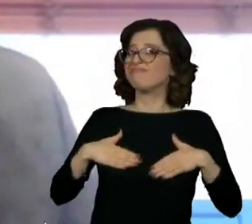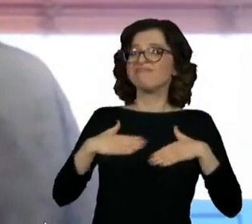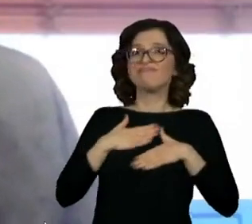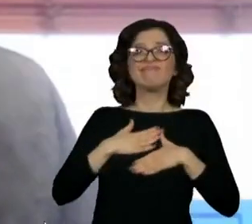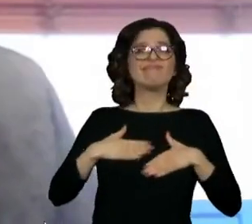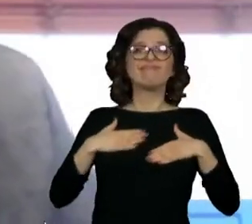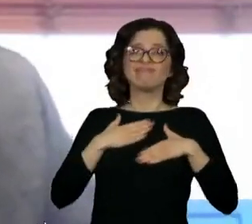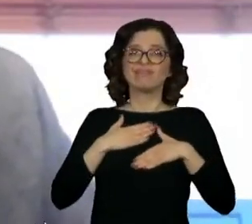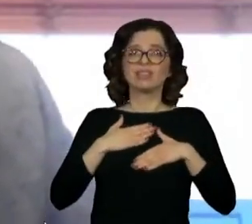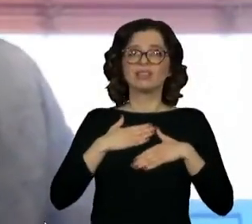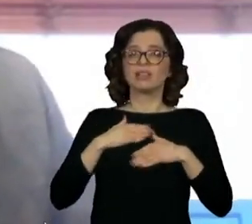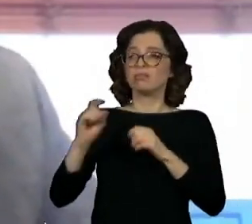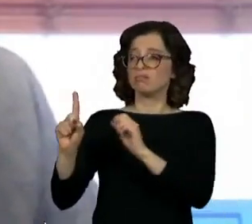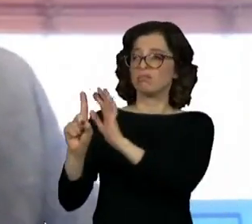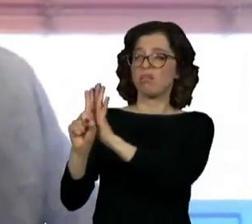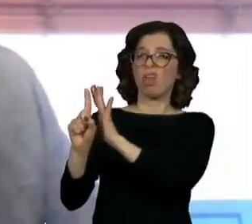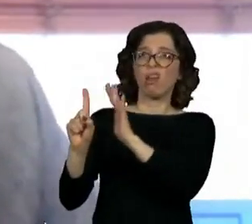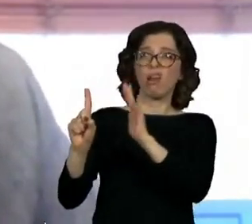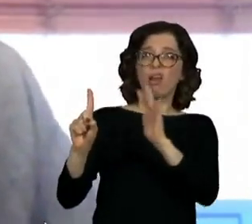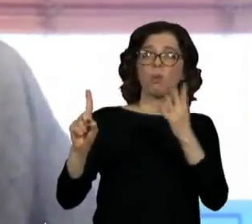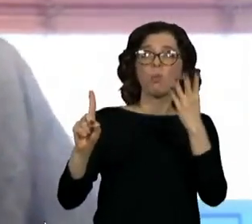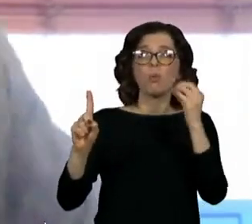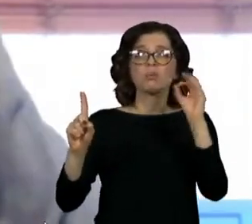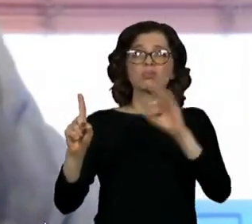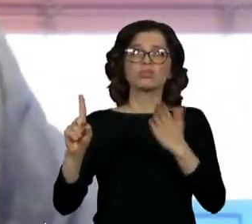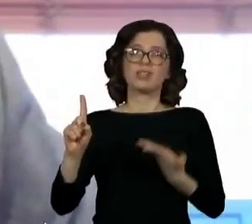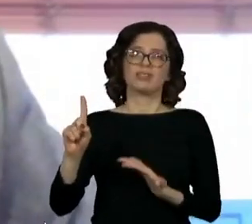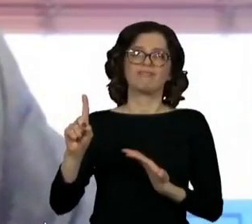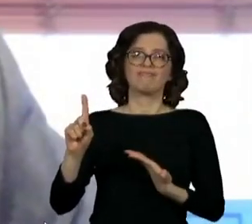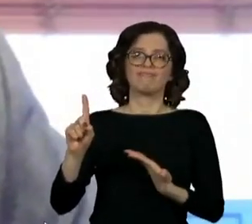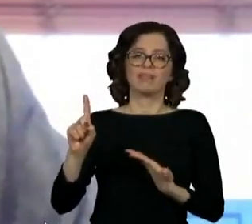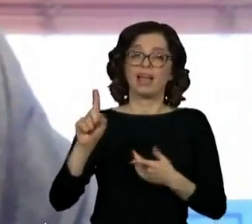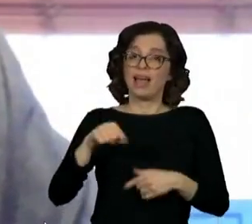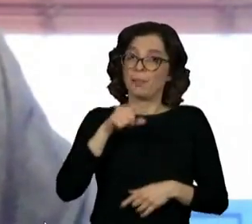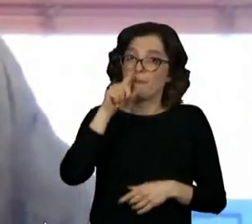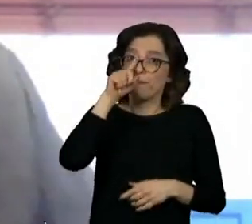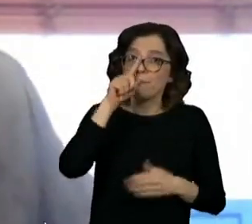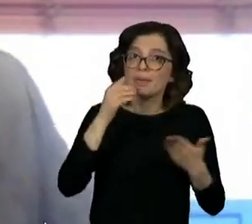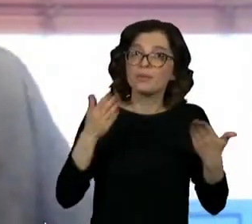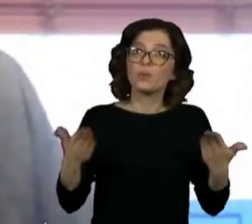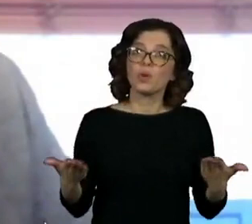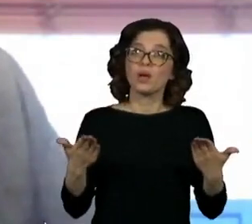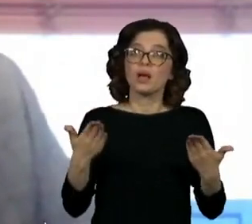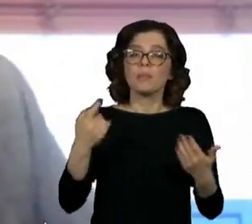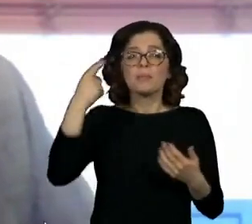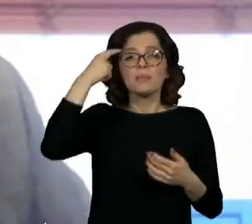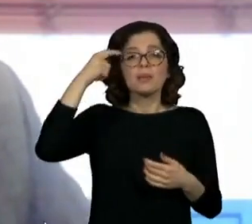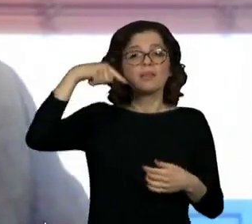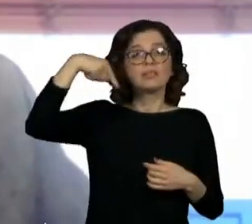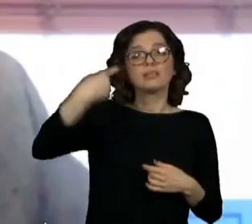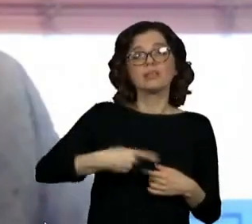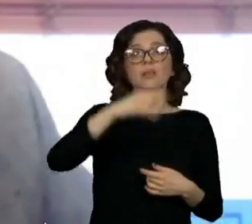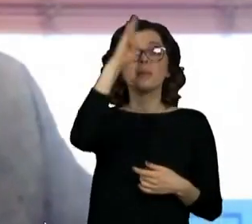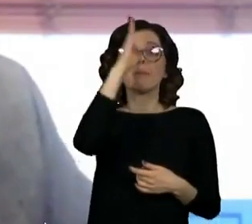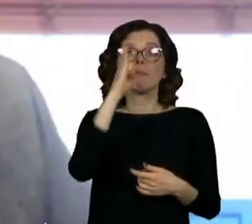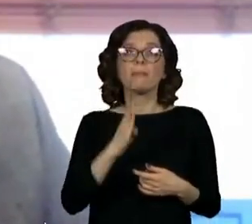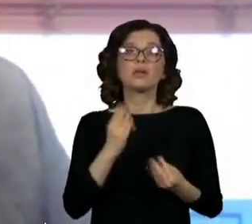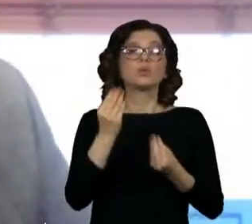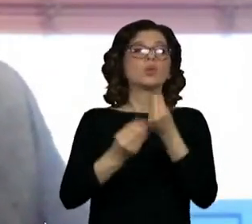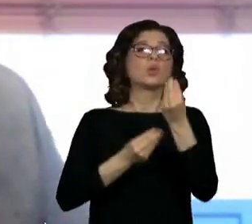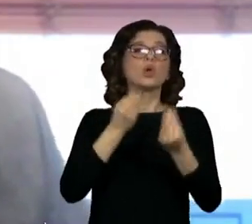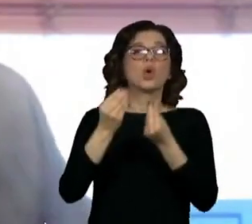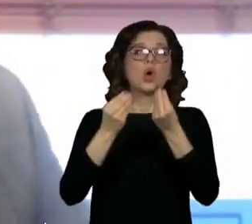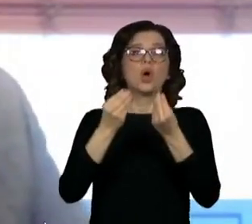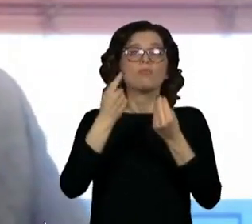is 40%. So that could happen. And I think the danger is if the entire Brazilian elite does not